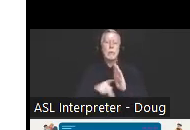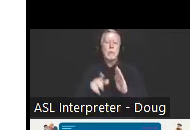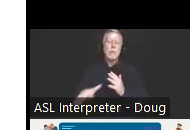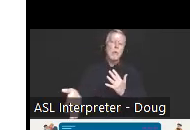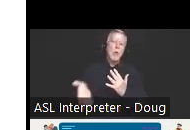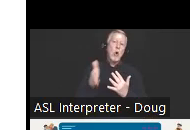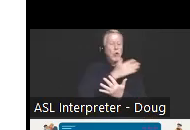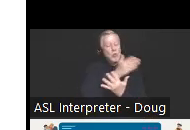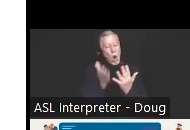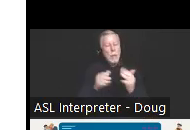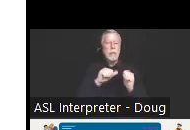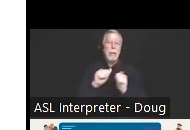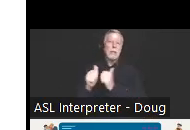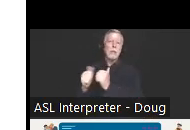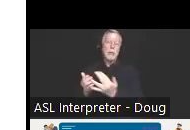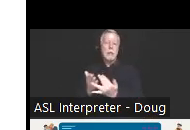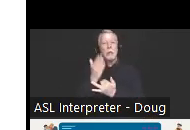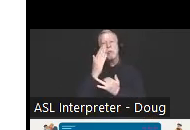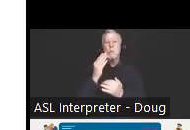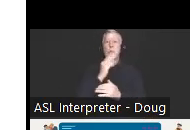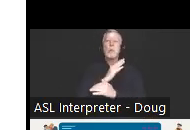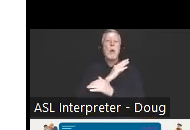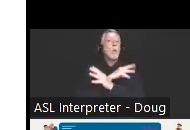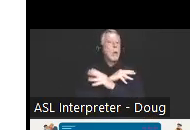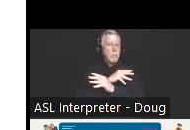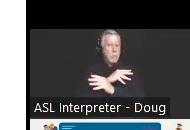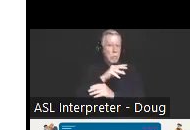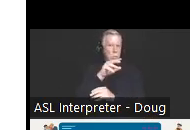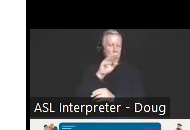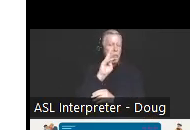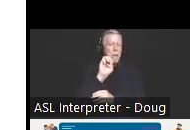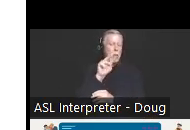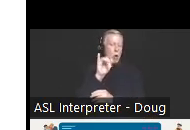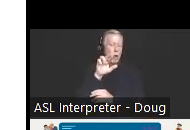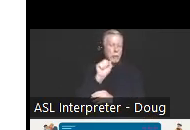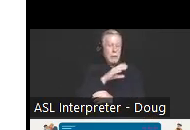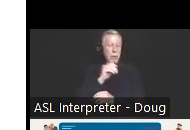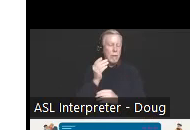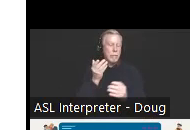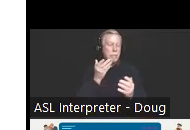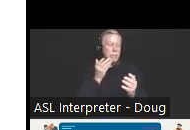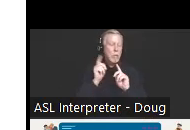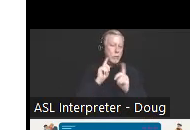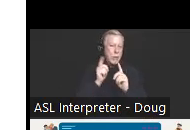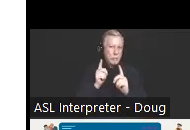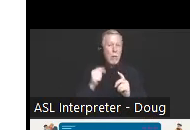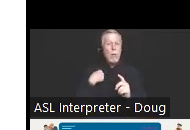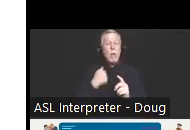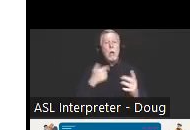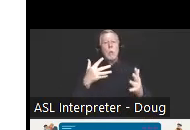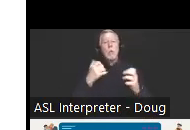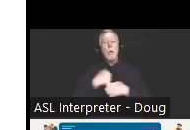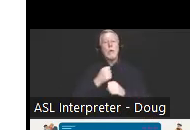and learning conversations. So really building capacity around prevention and looking at prevention in